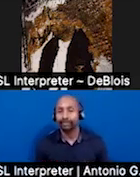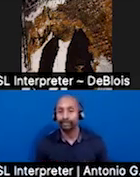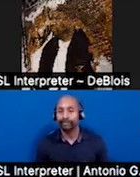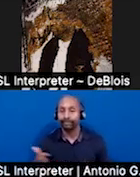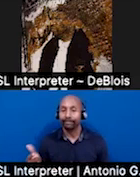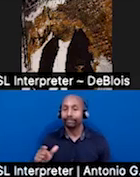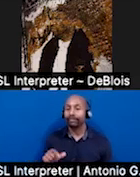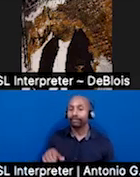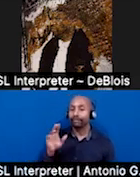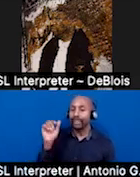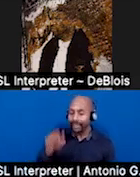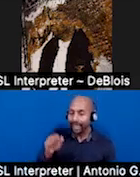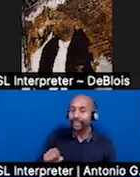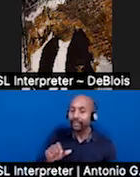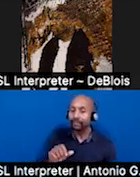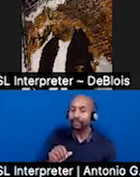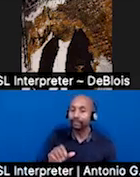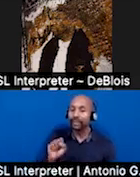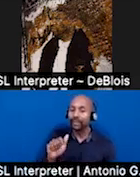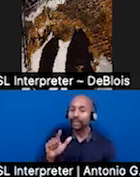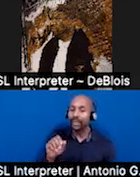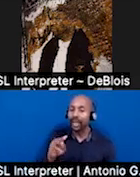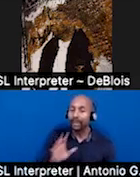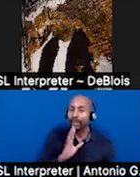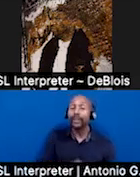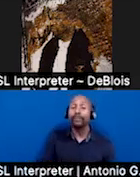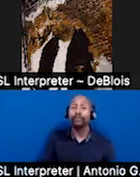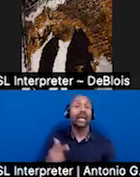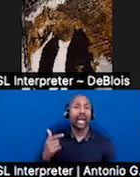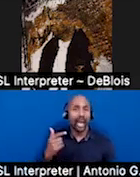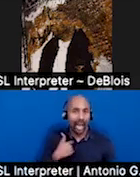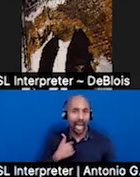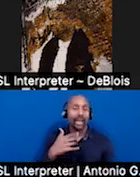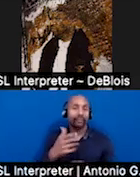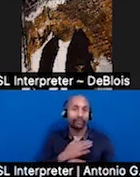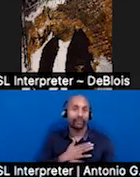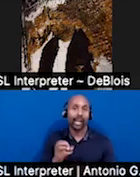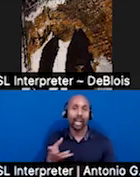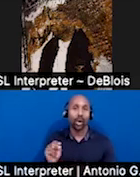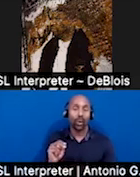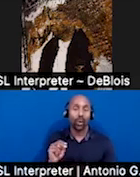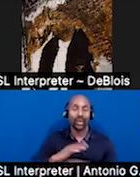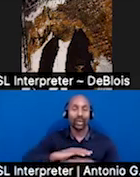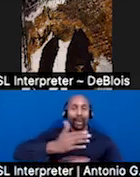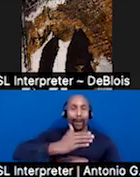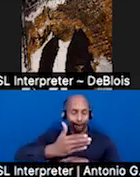Yeah, so Chromebooks too. I was able to get my own laptop computer which has been really helpful